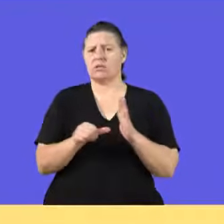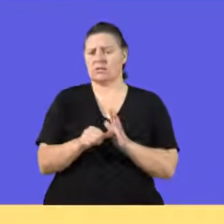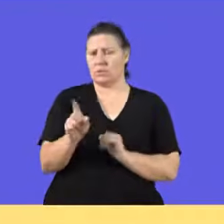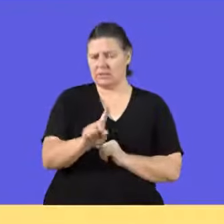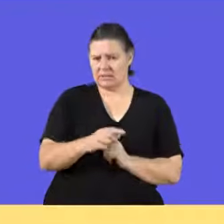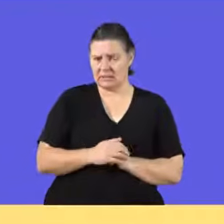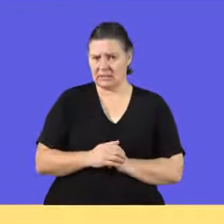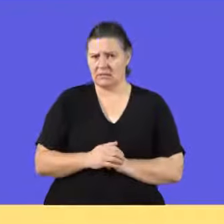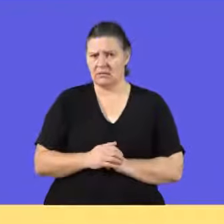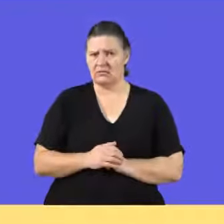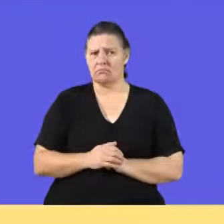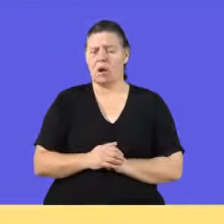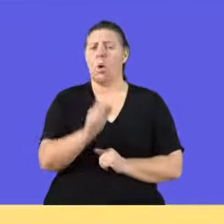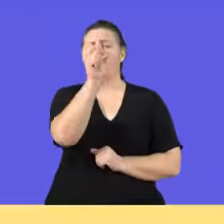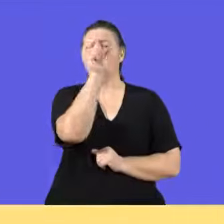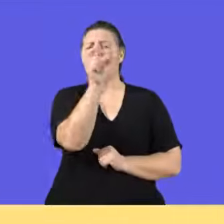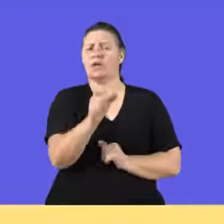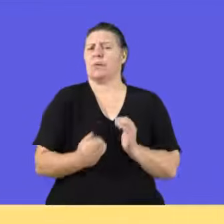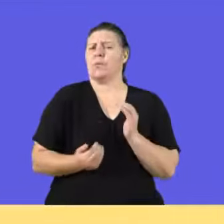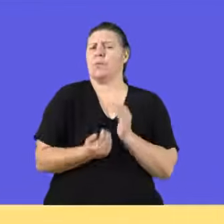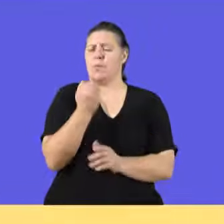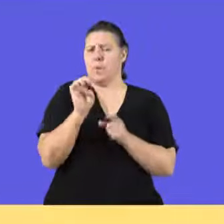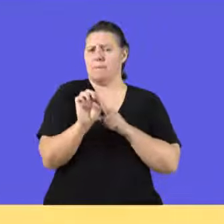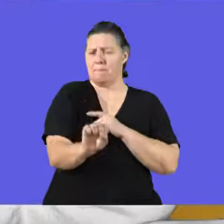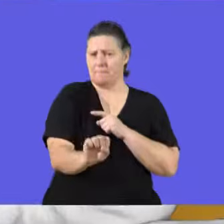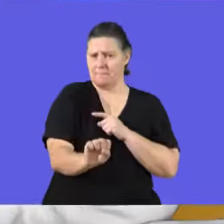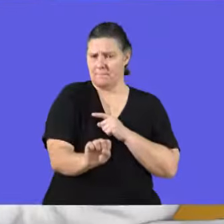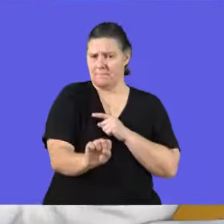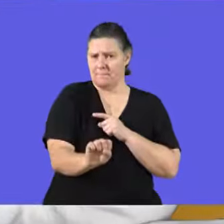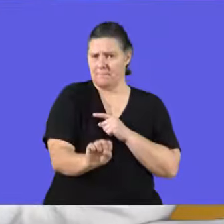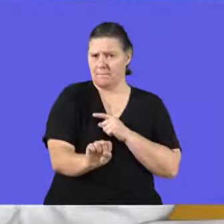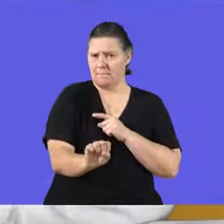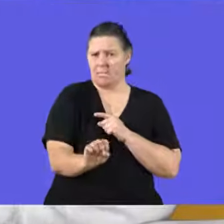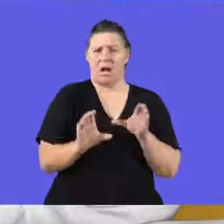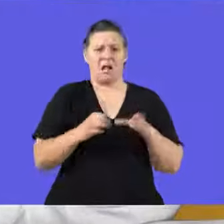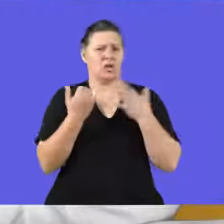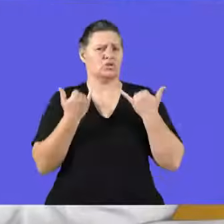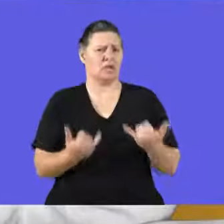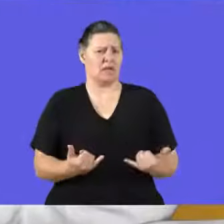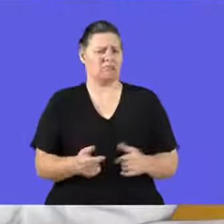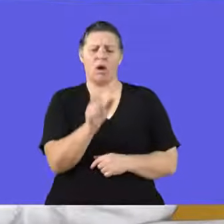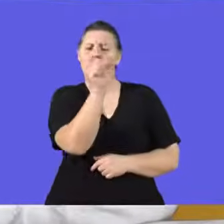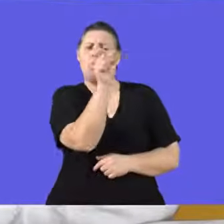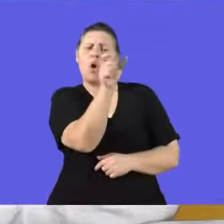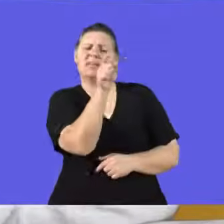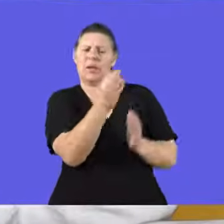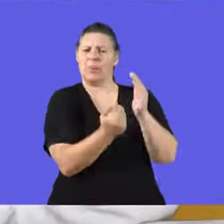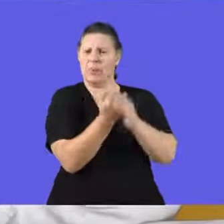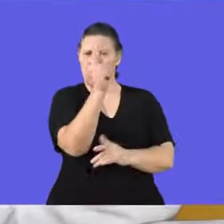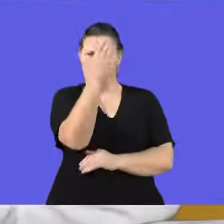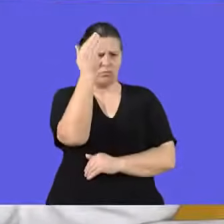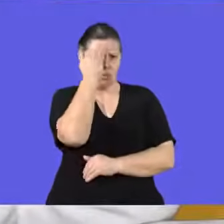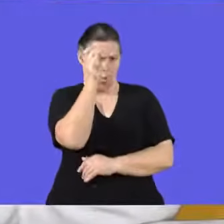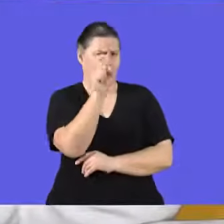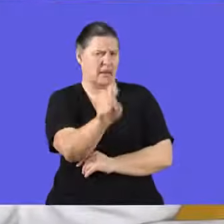is very important that I touch on the new words that you're going to find in today's class. One of the words